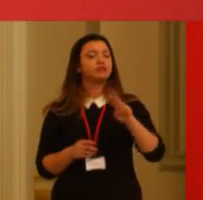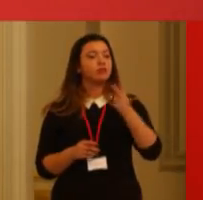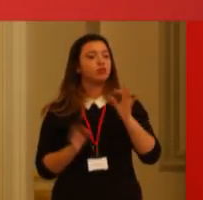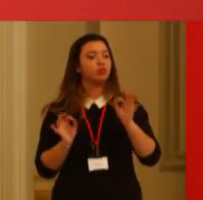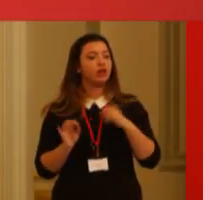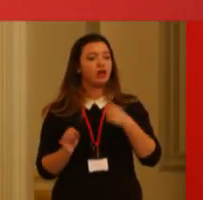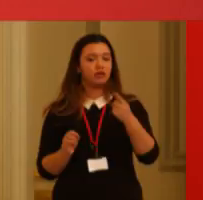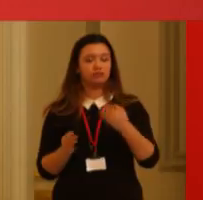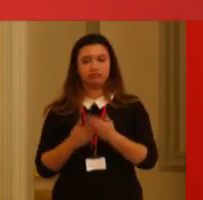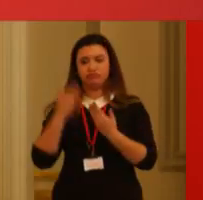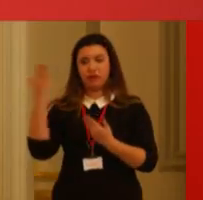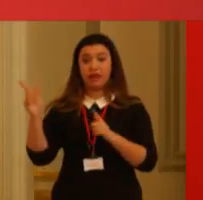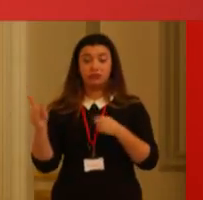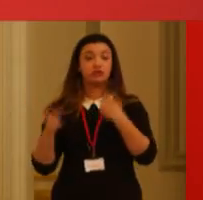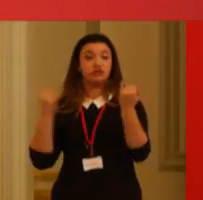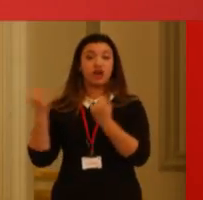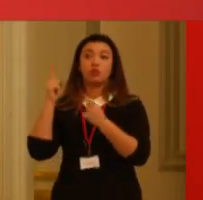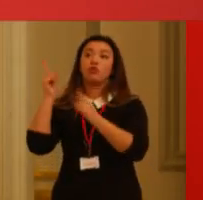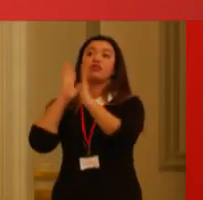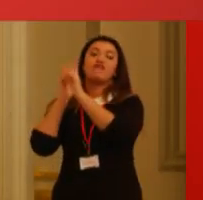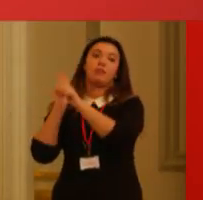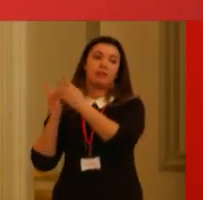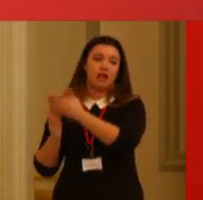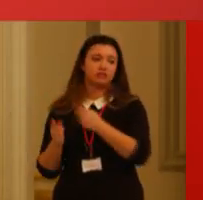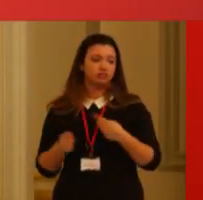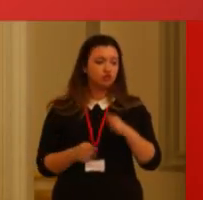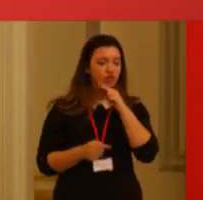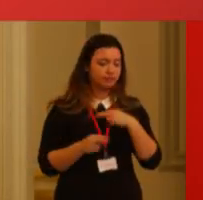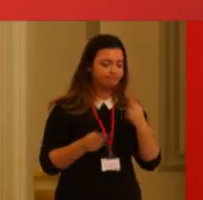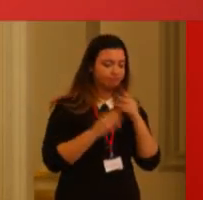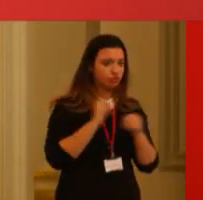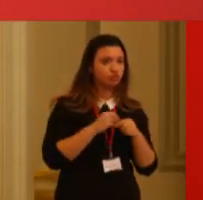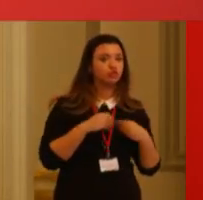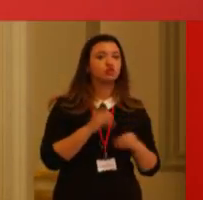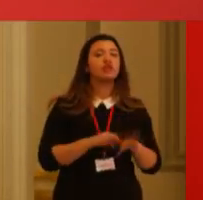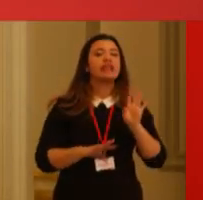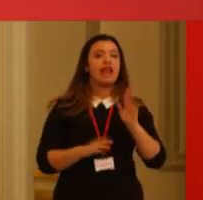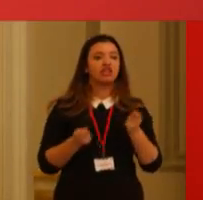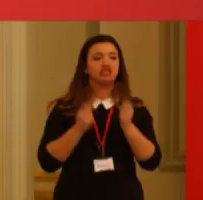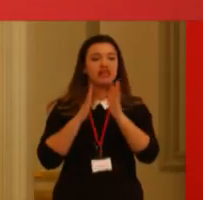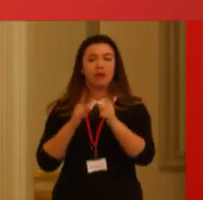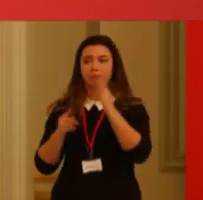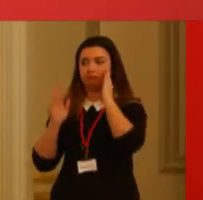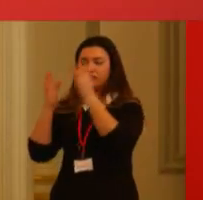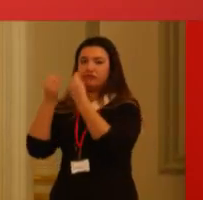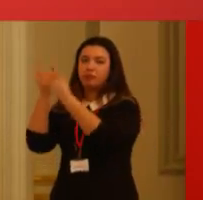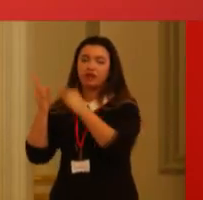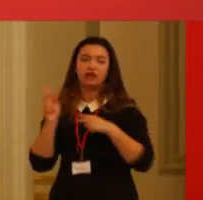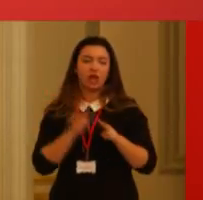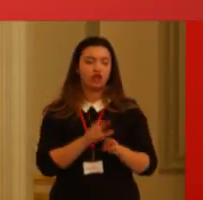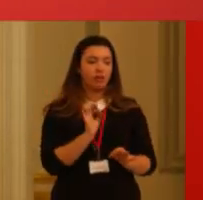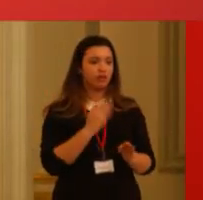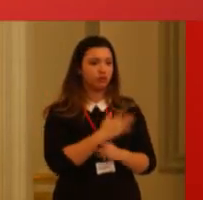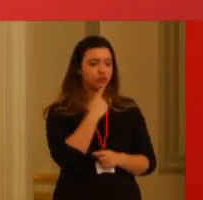youth and children. This report must go there, and it's got to be deliberated there. Hansen, you do that. I